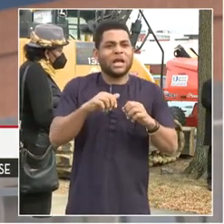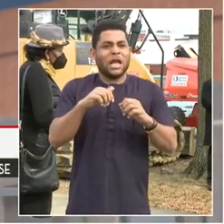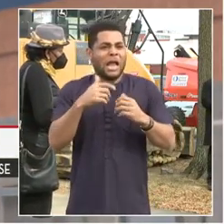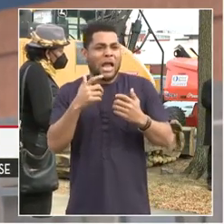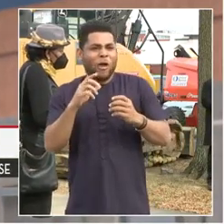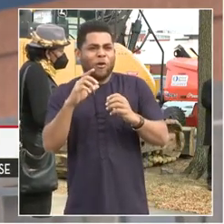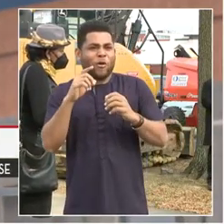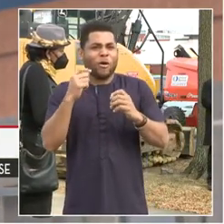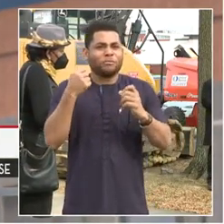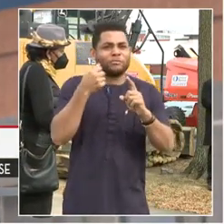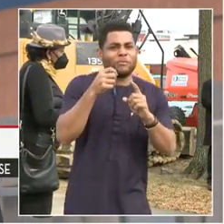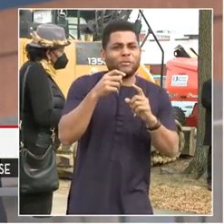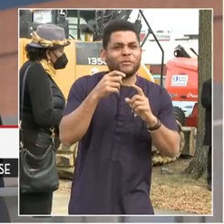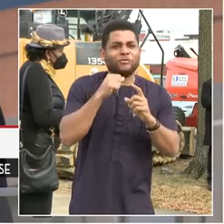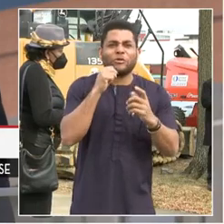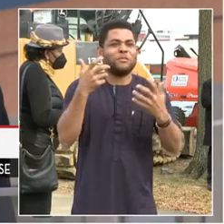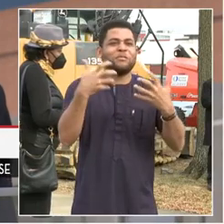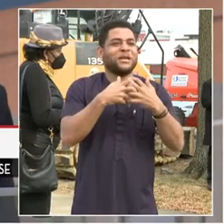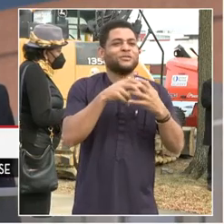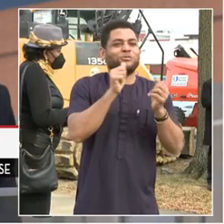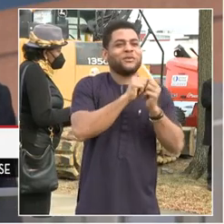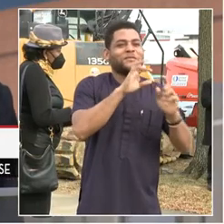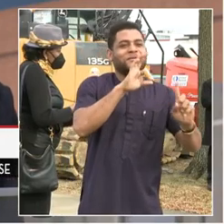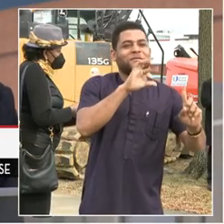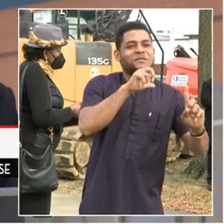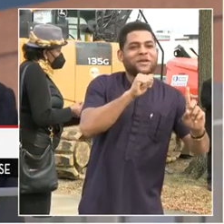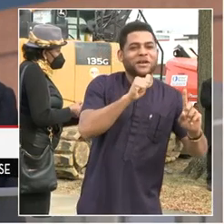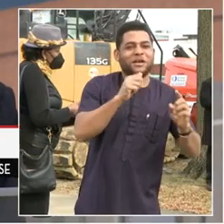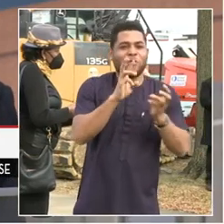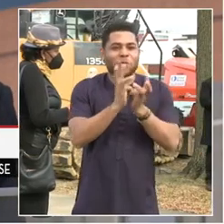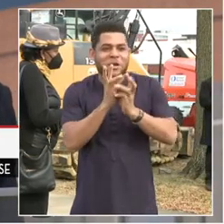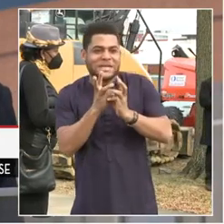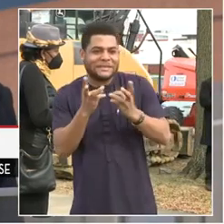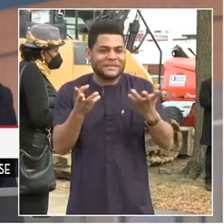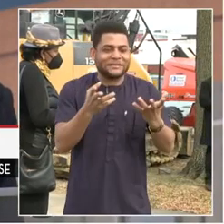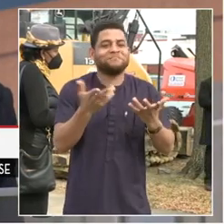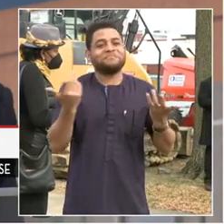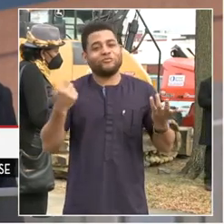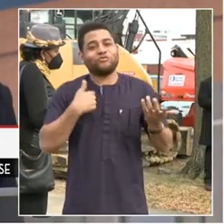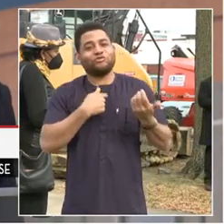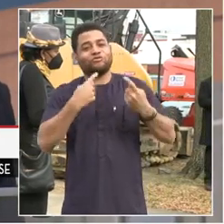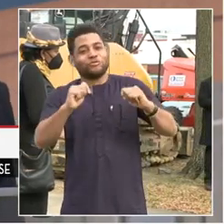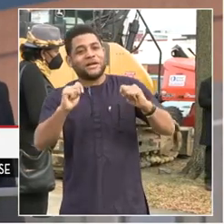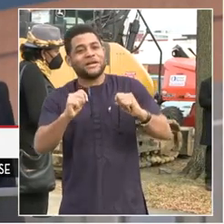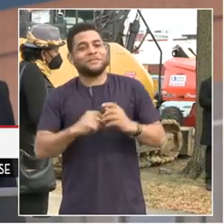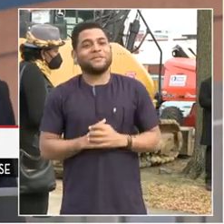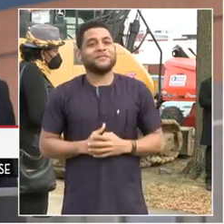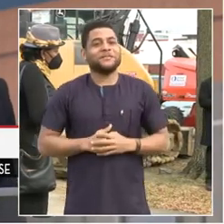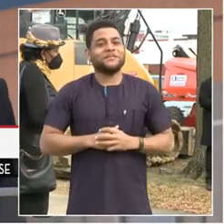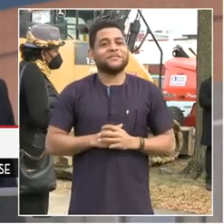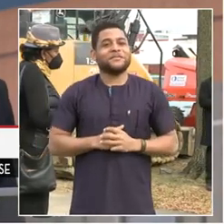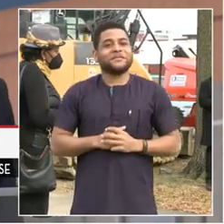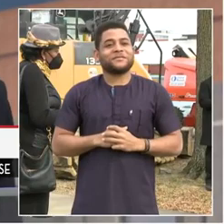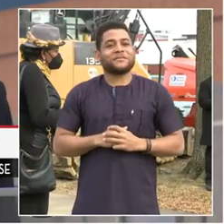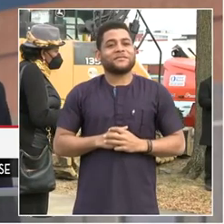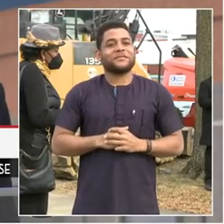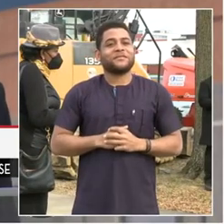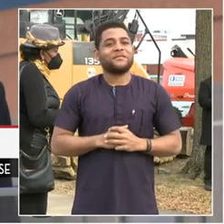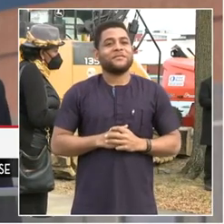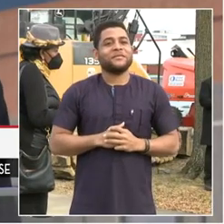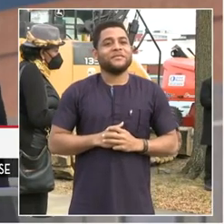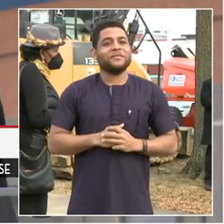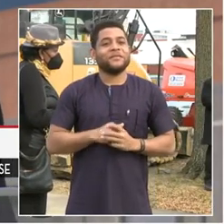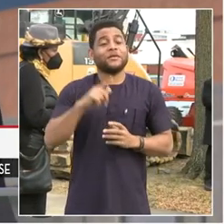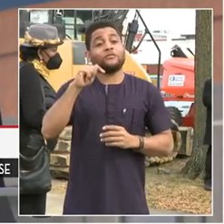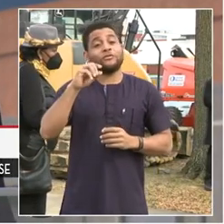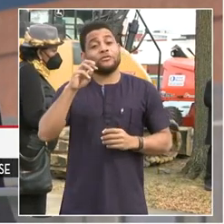Tom LeBlanc for his great leadership in connection with this particular project. Tom, thank you very